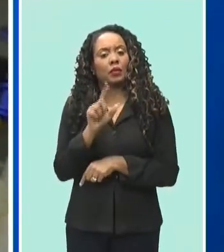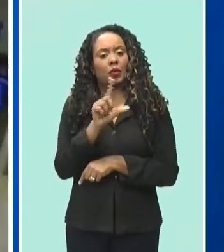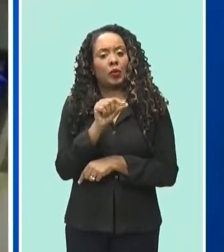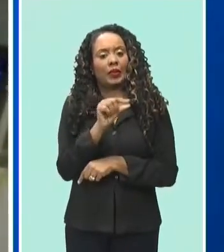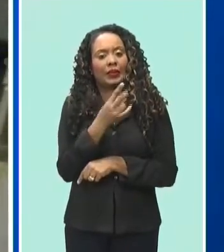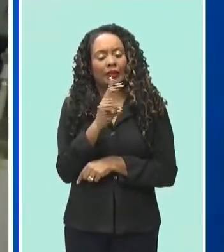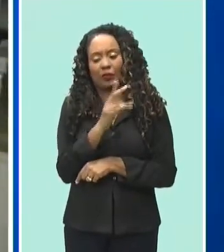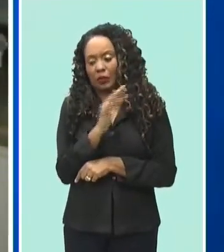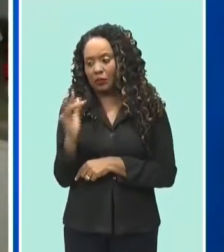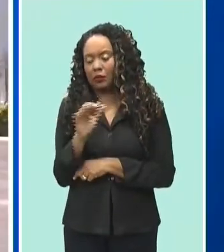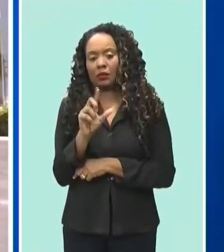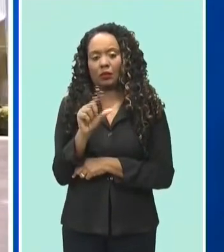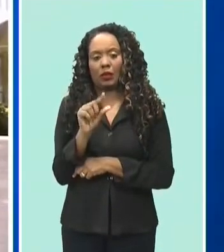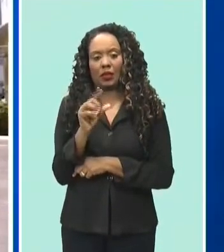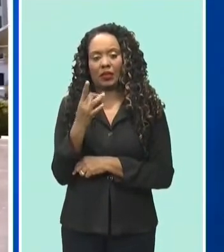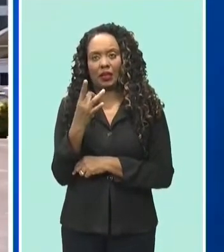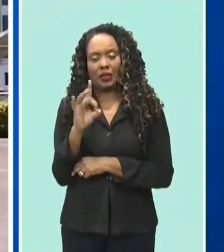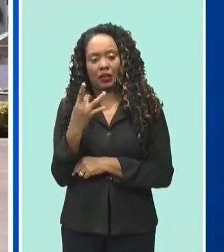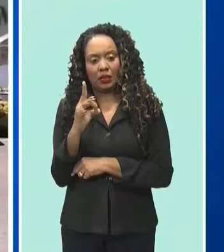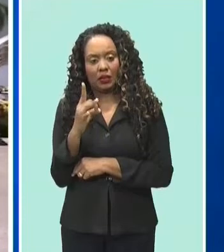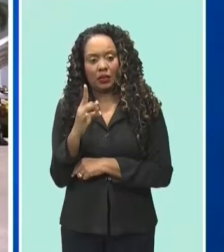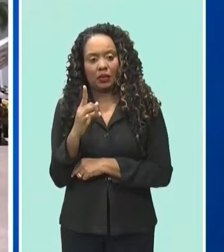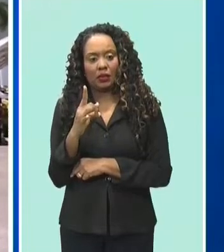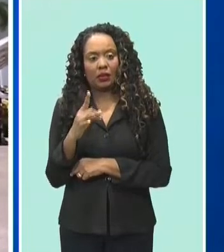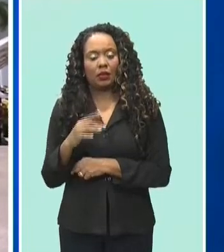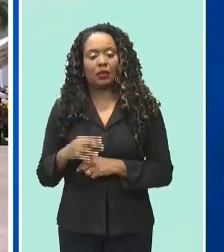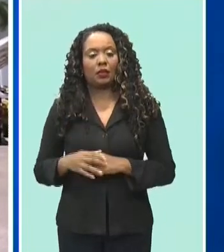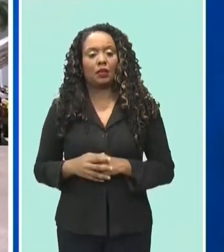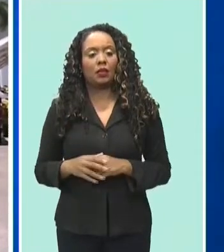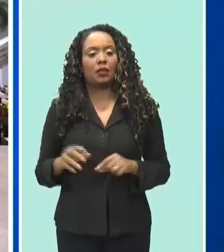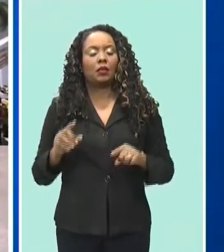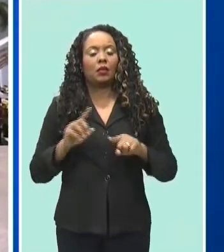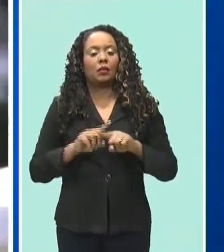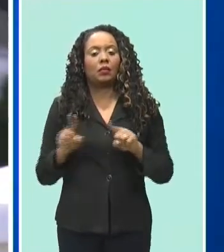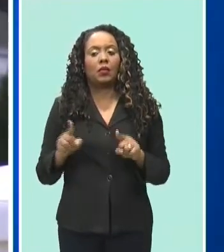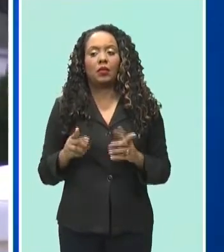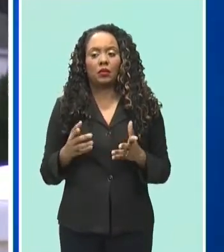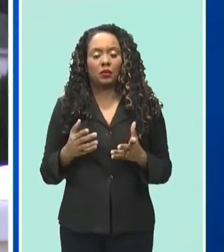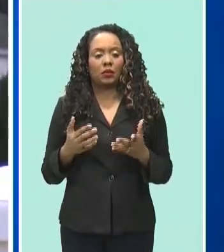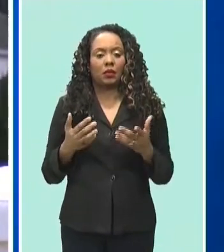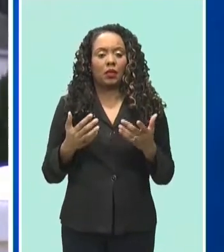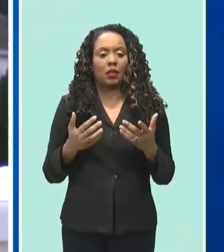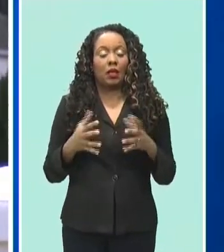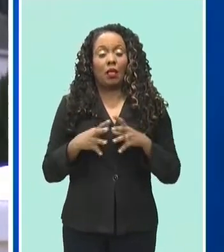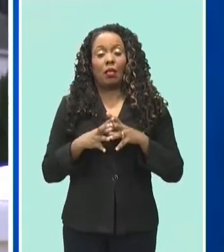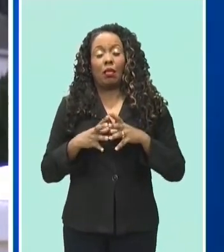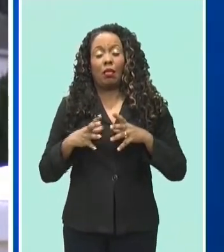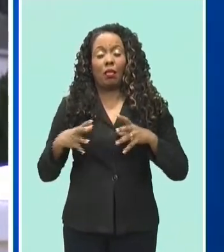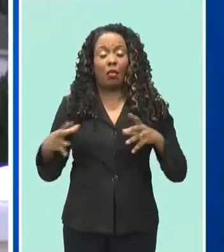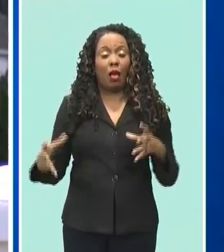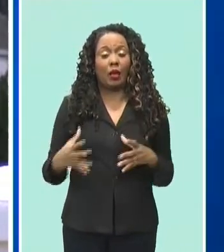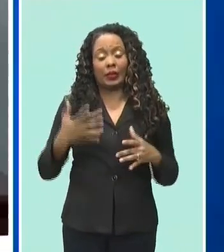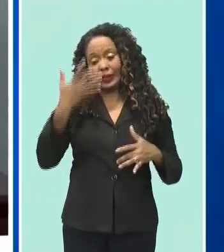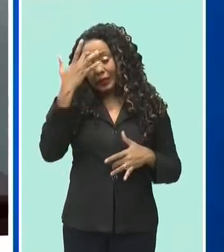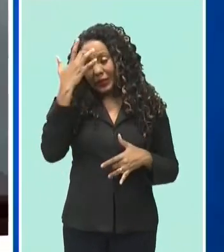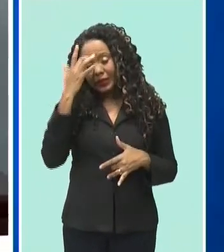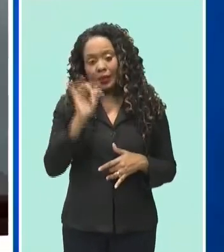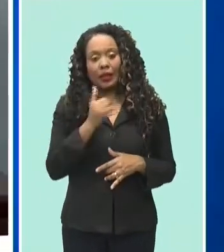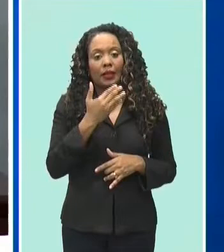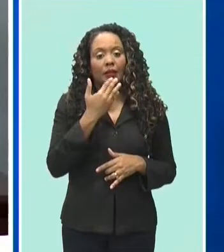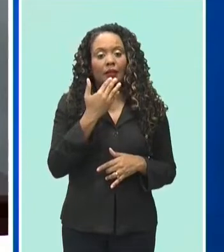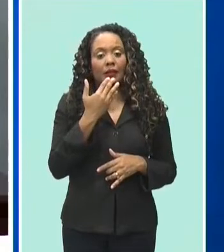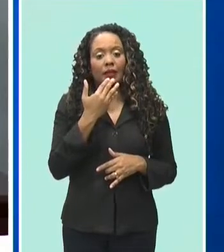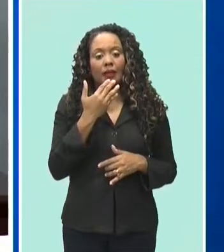to 2018. However, Dr. Sands says it's no secret that there have been a tsunami of NCD-related deaths. As we